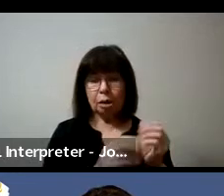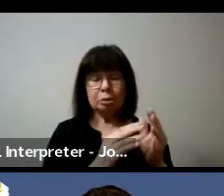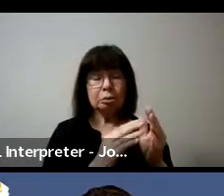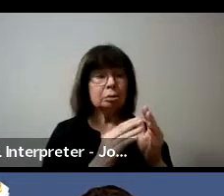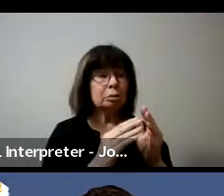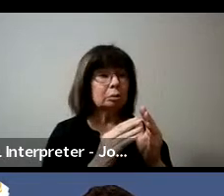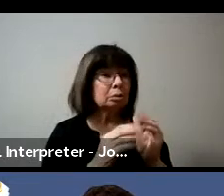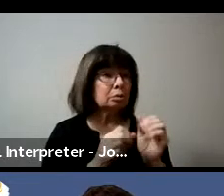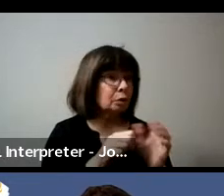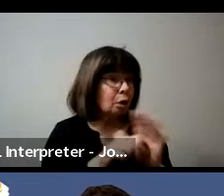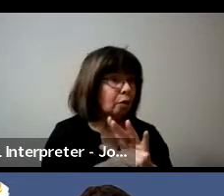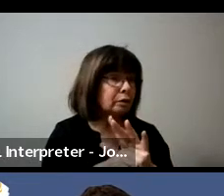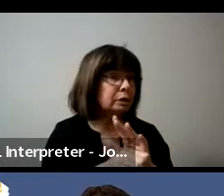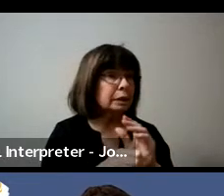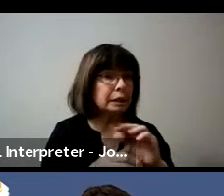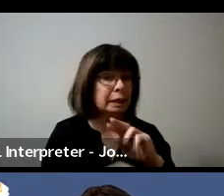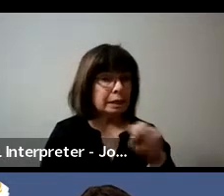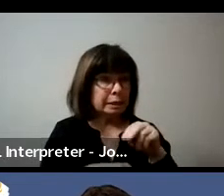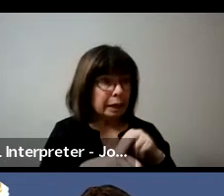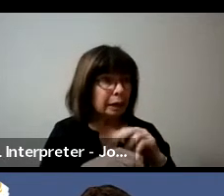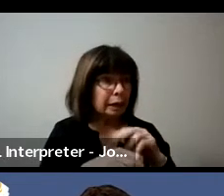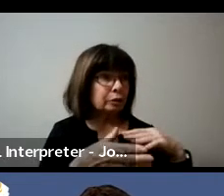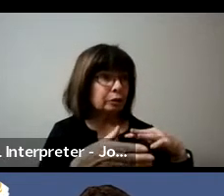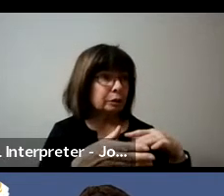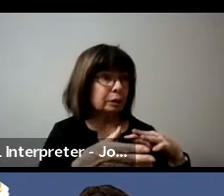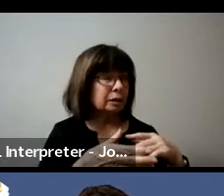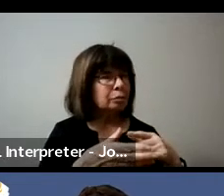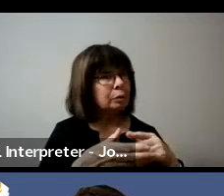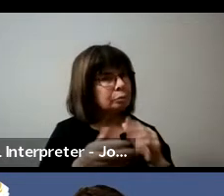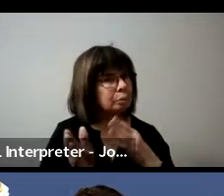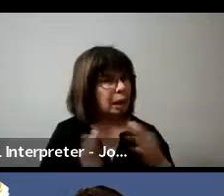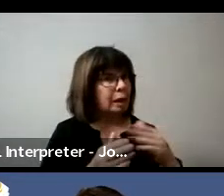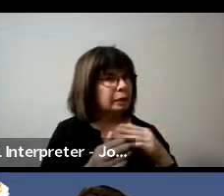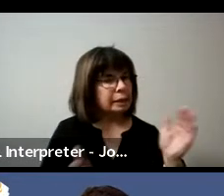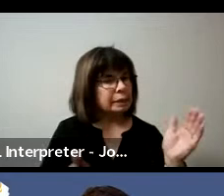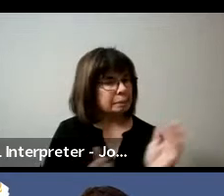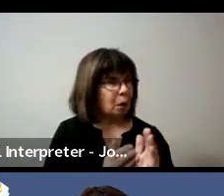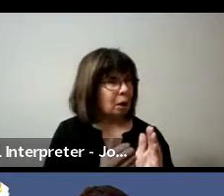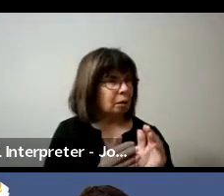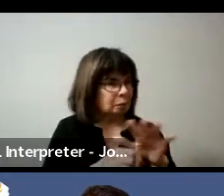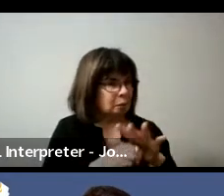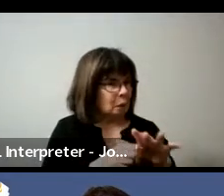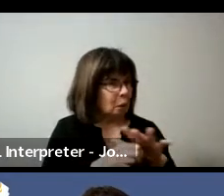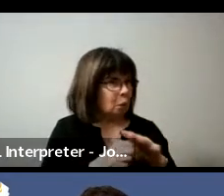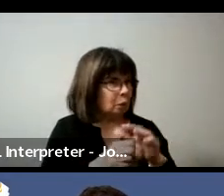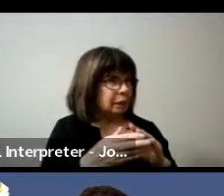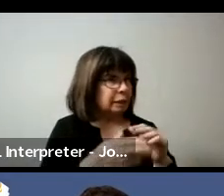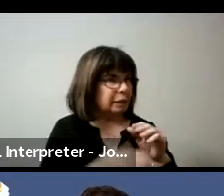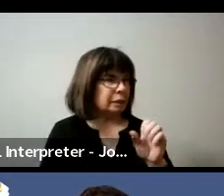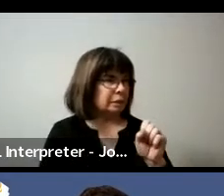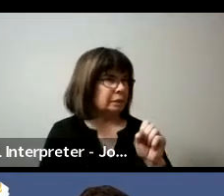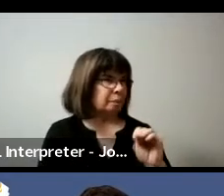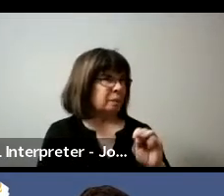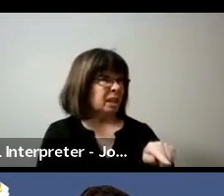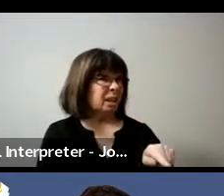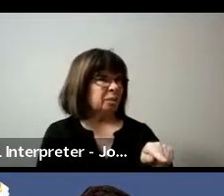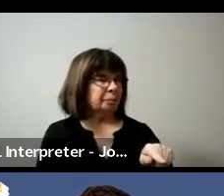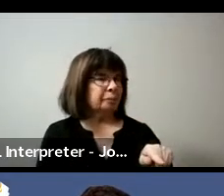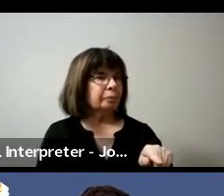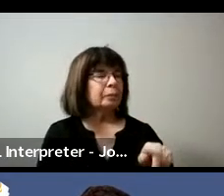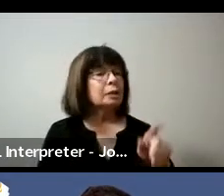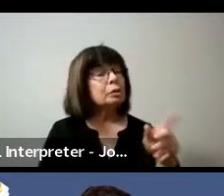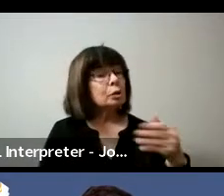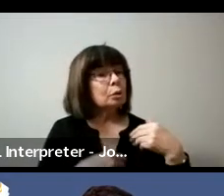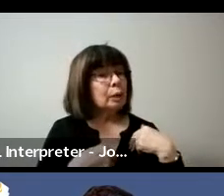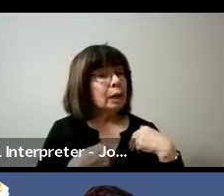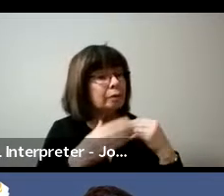study, we were going to do a small local study in San Mateo only. So we have a questionnaire